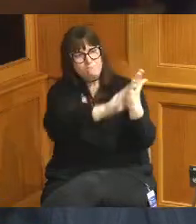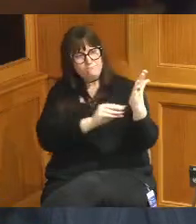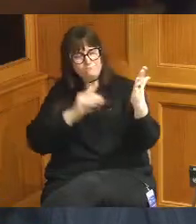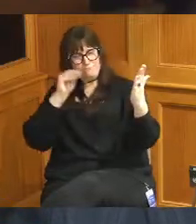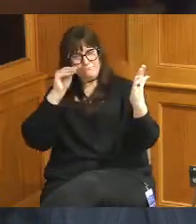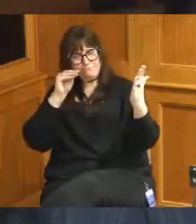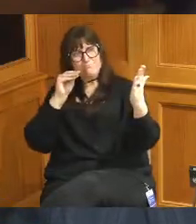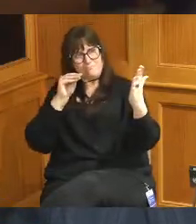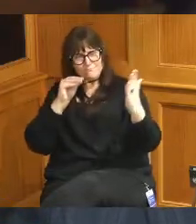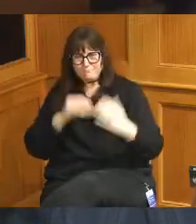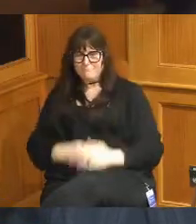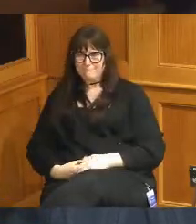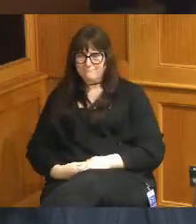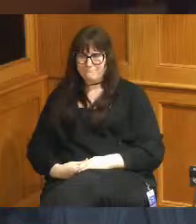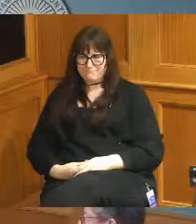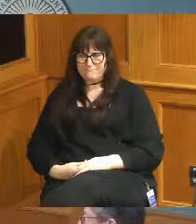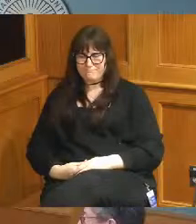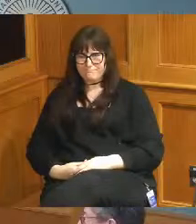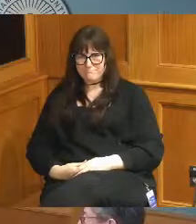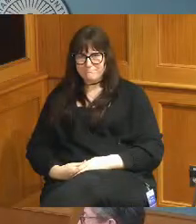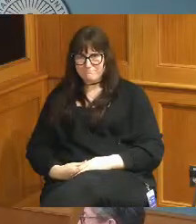So thank you very much.